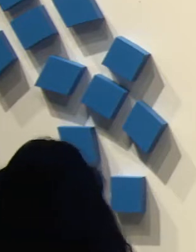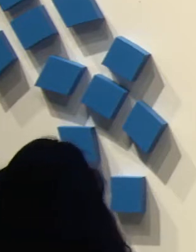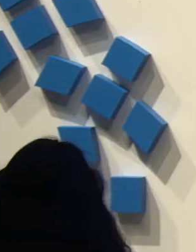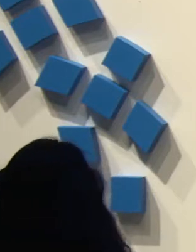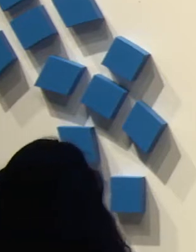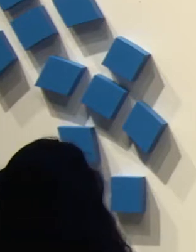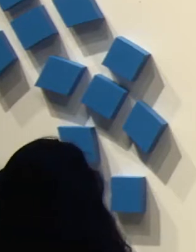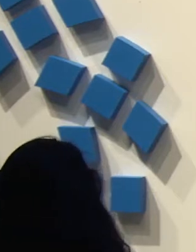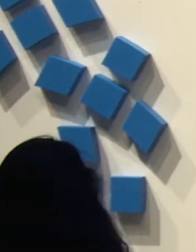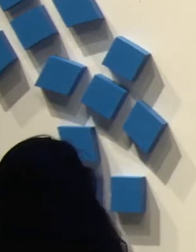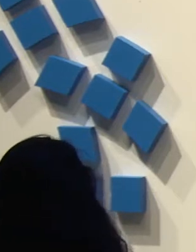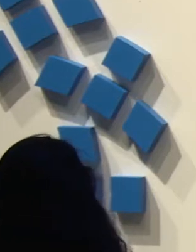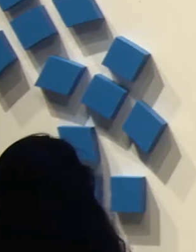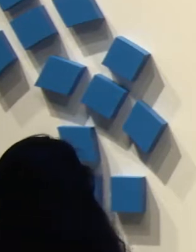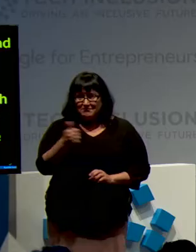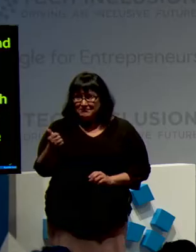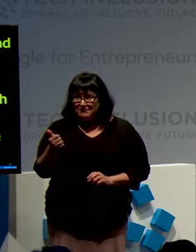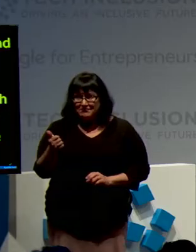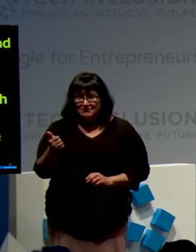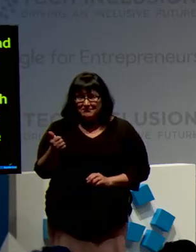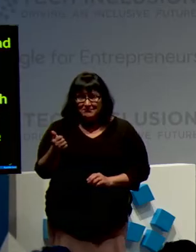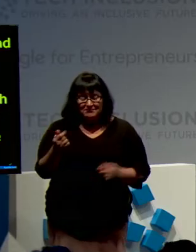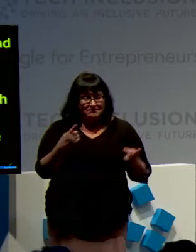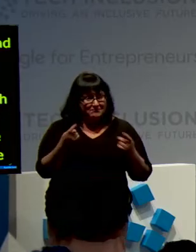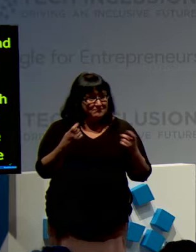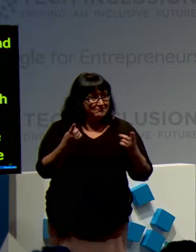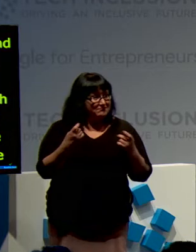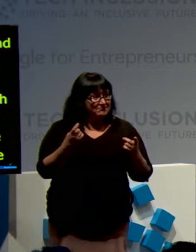Maybe one final audience question we have?